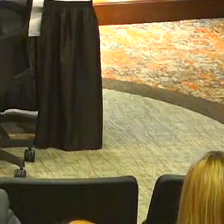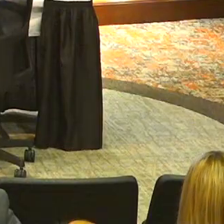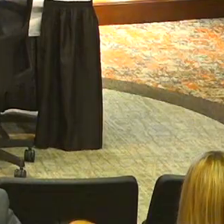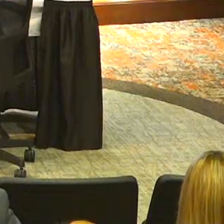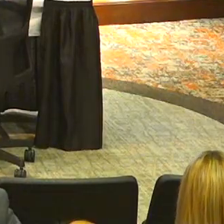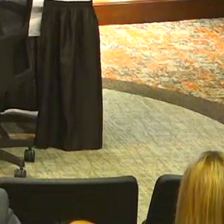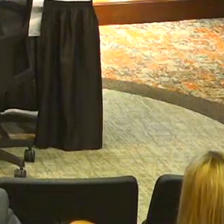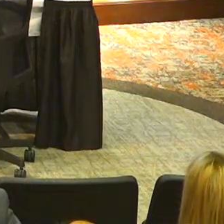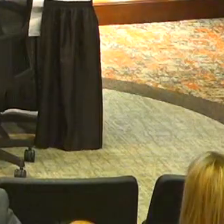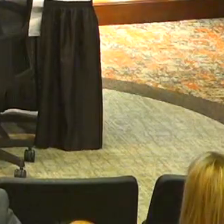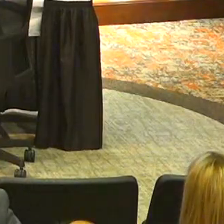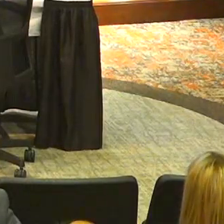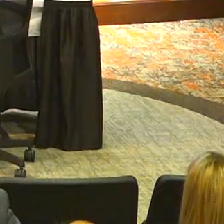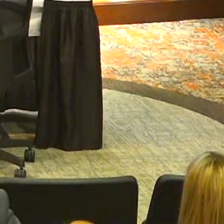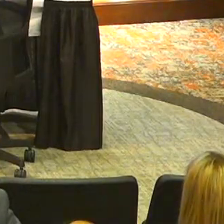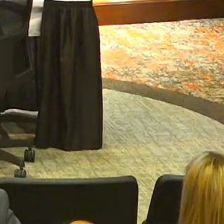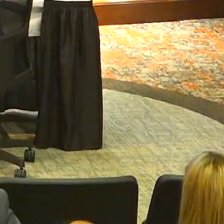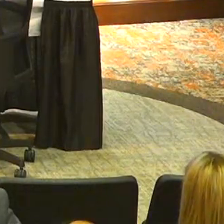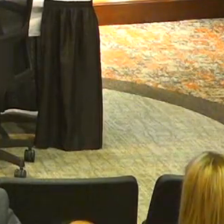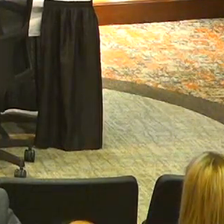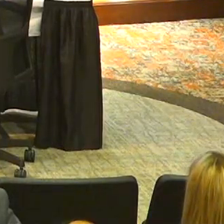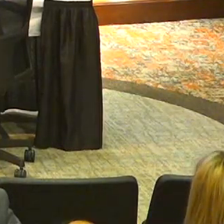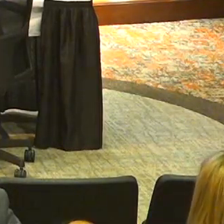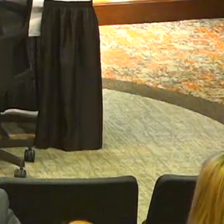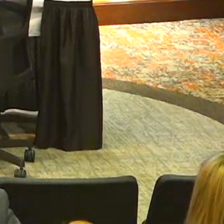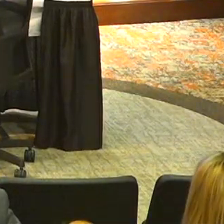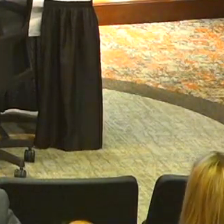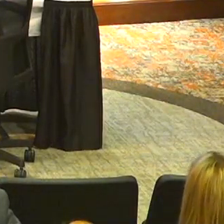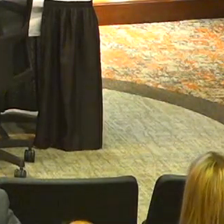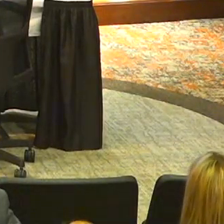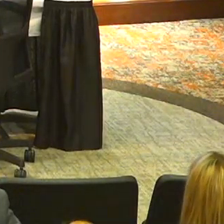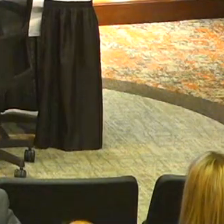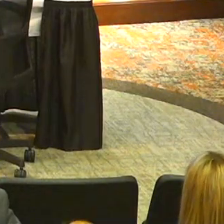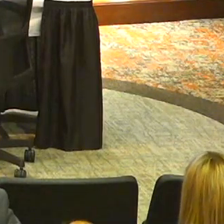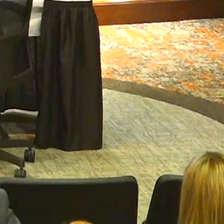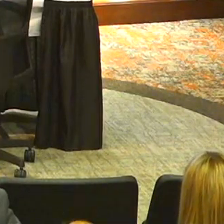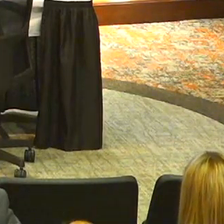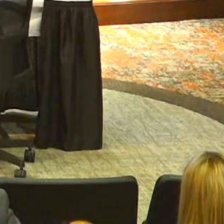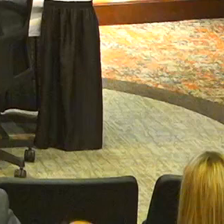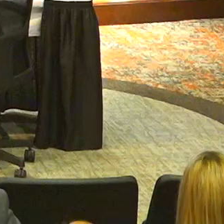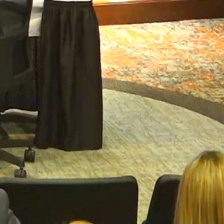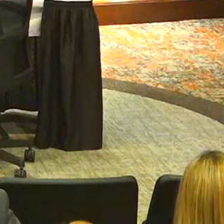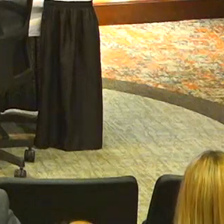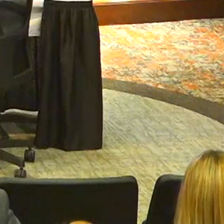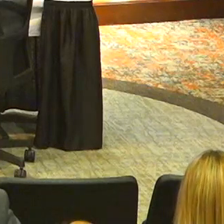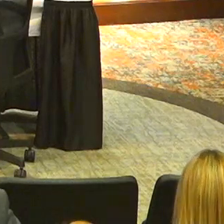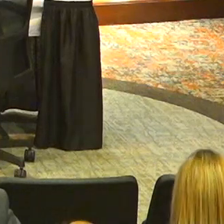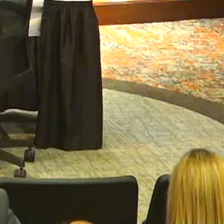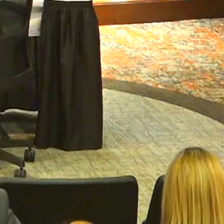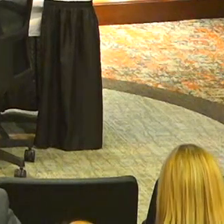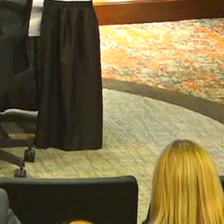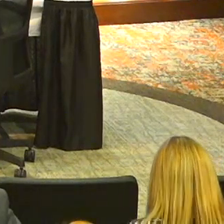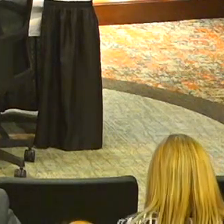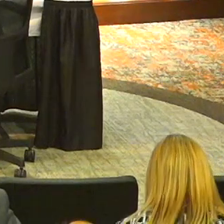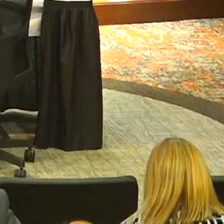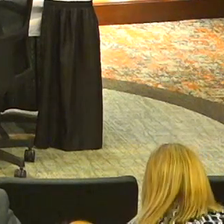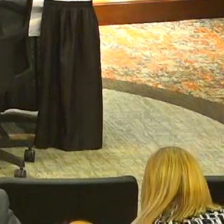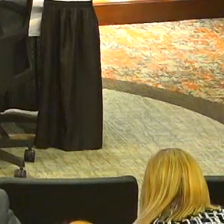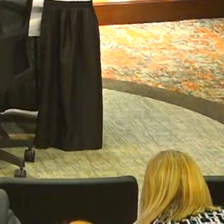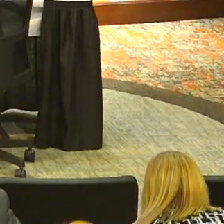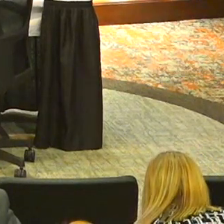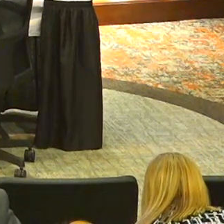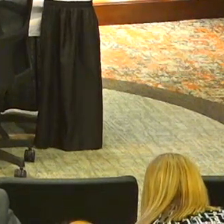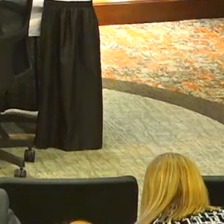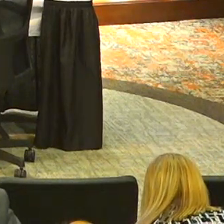got Andrea Bearfield from District 1. We have Alicia Rodriguez from District 2. Josh Borderud from District 3, George